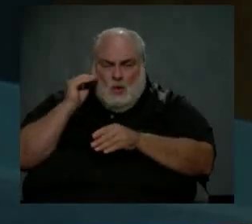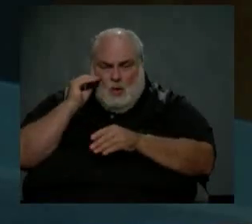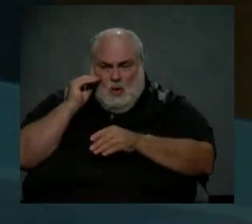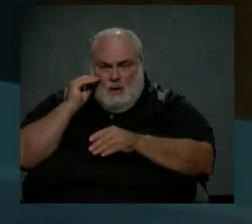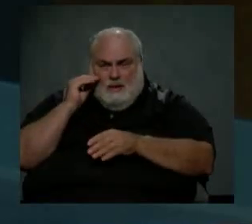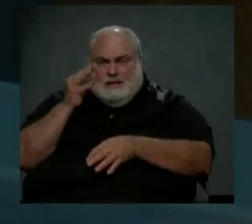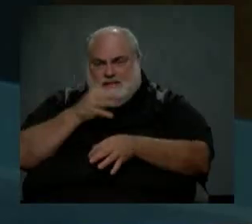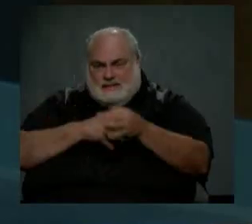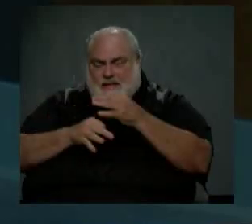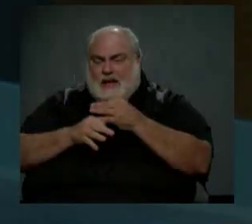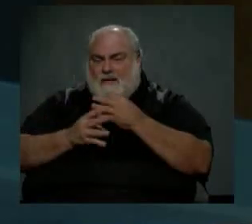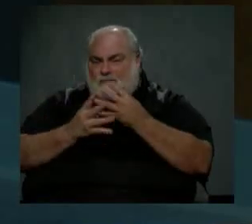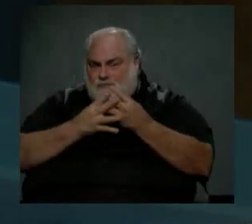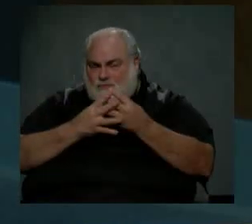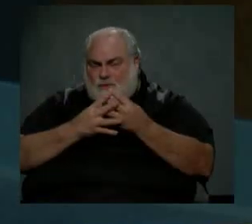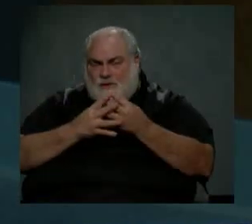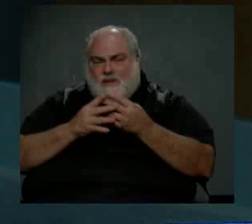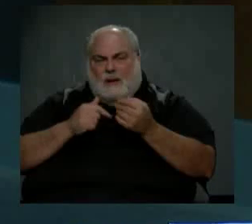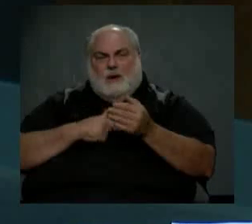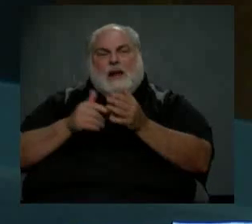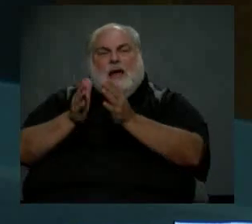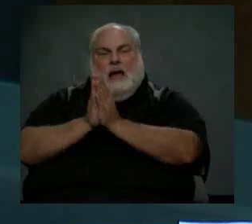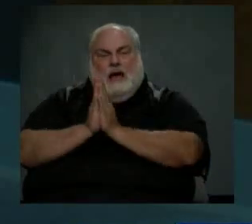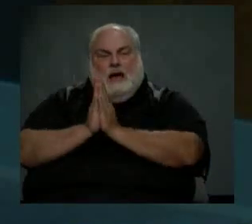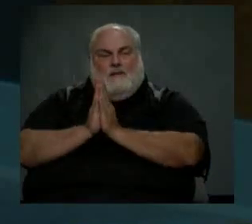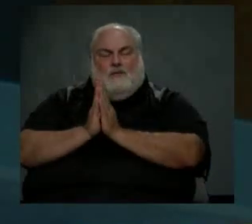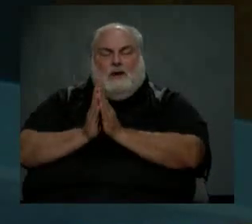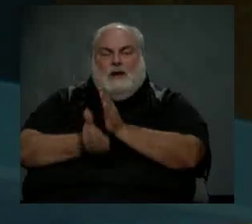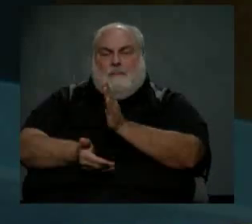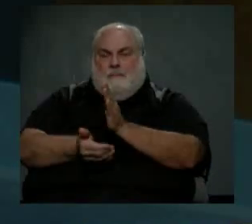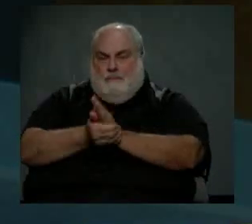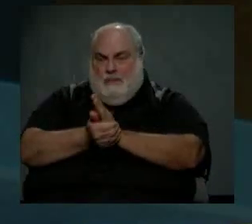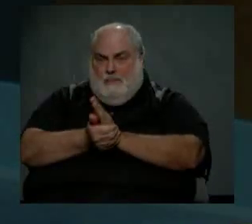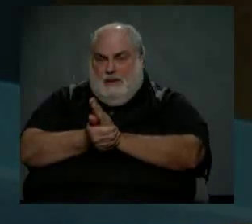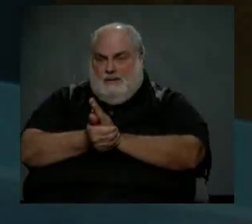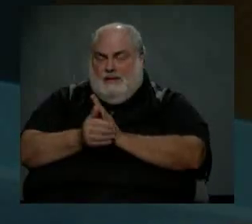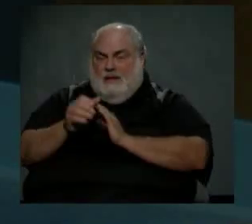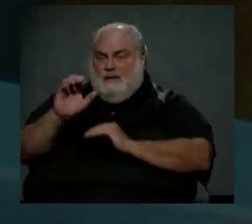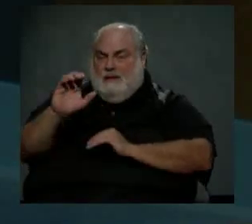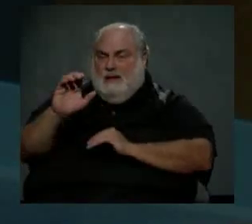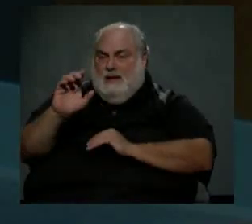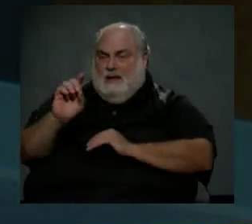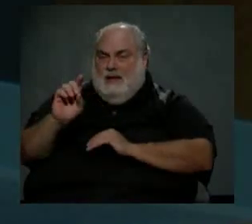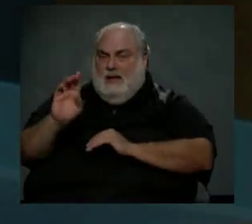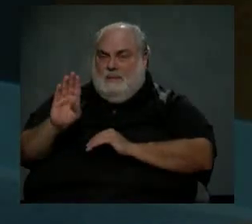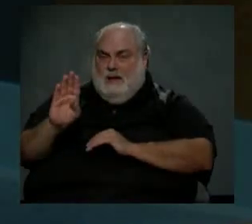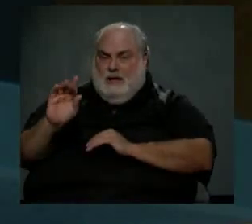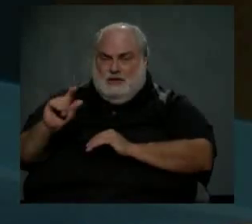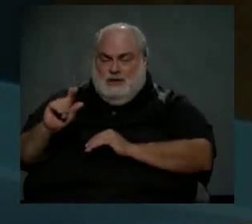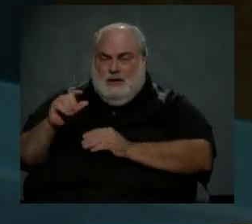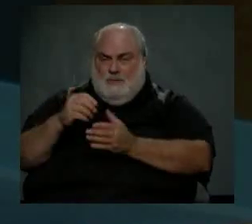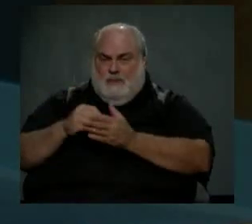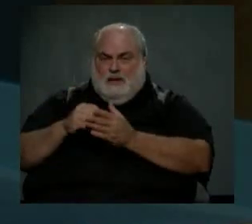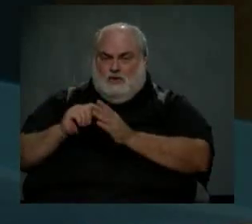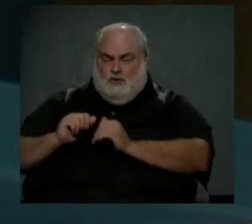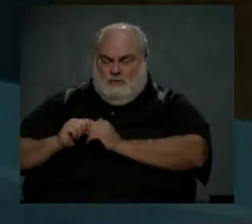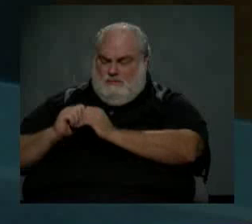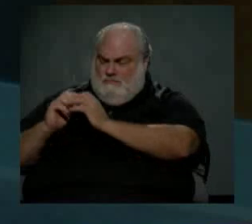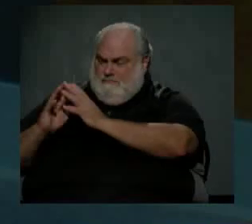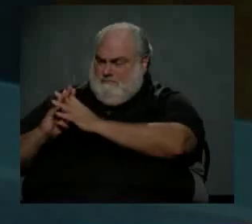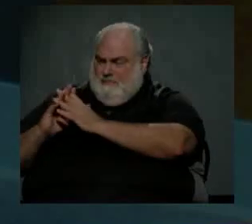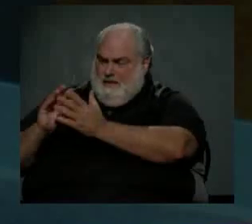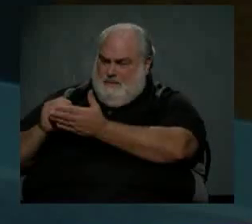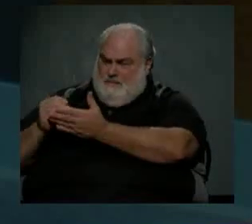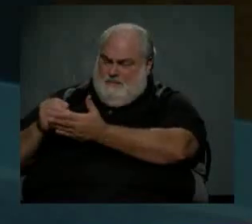cases. So I am going to ask for an amendment to the CDBG funding to start this fund that